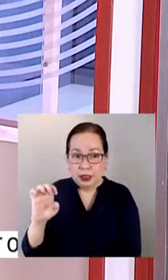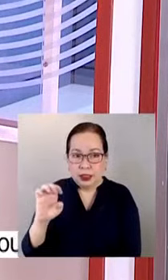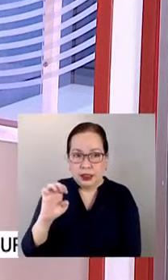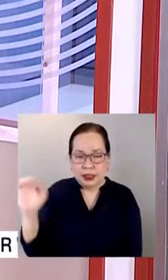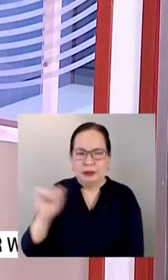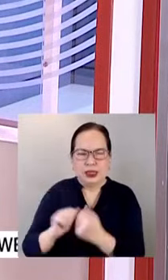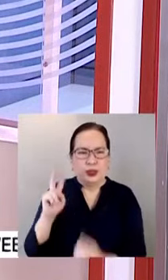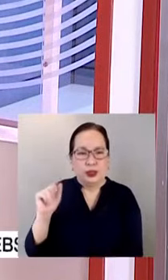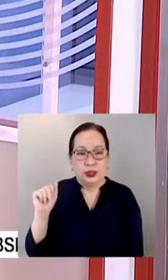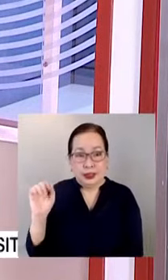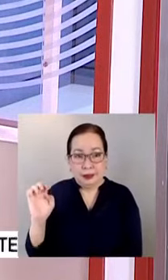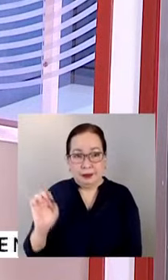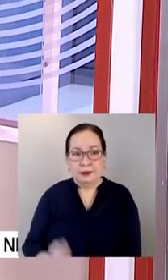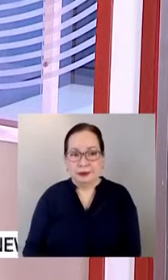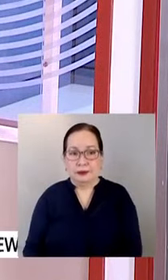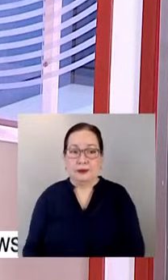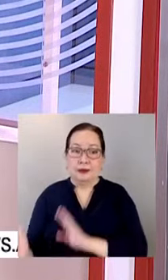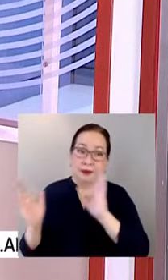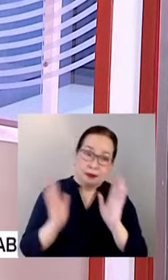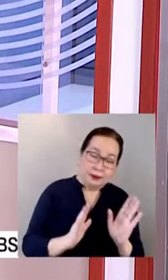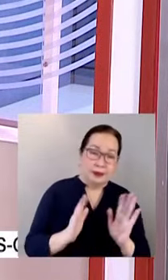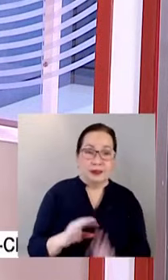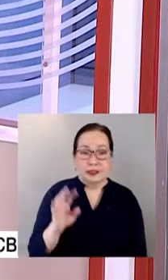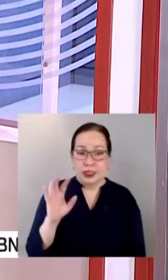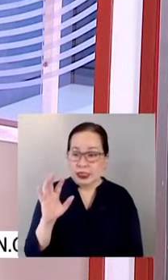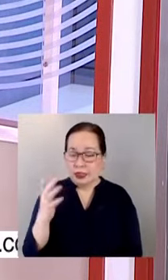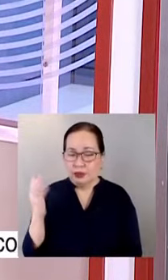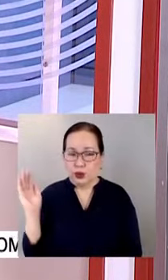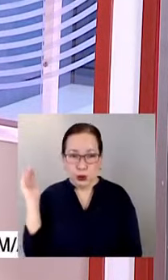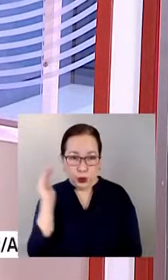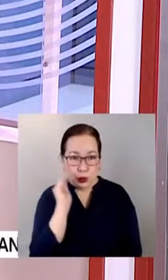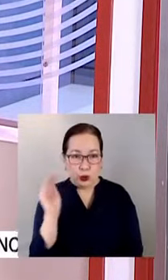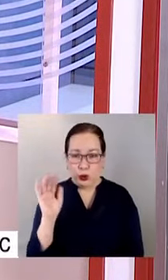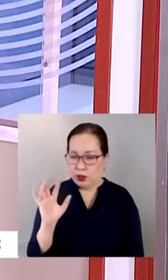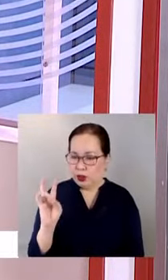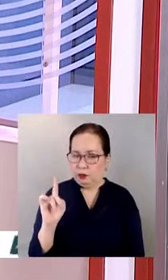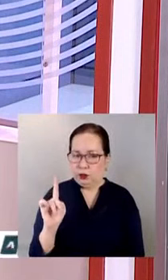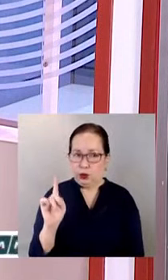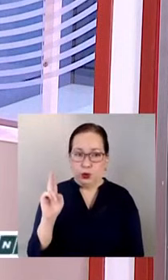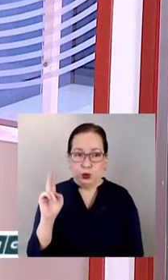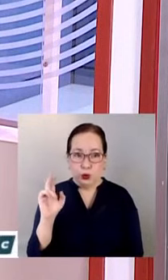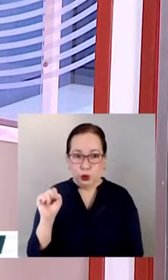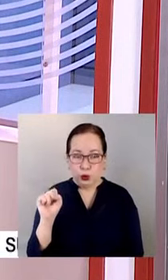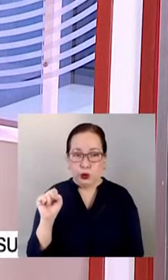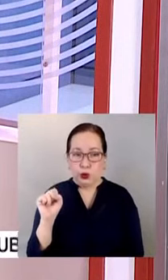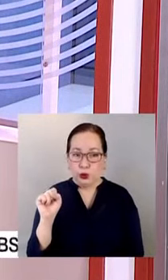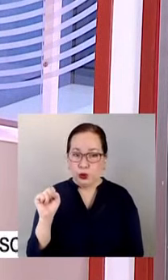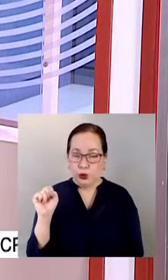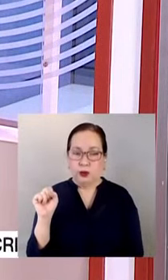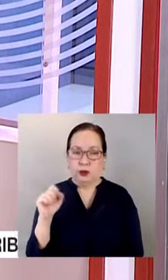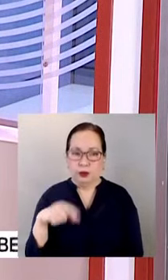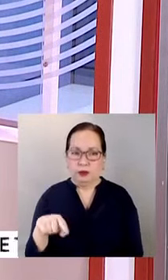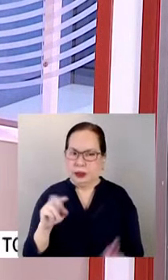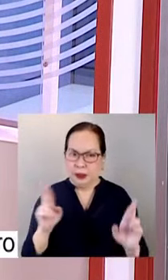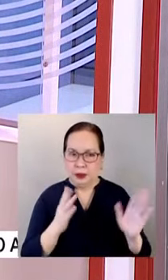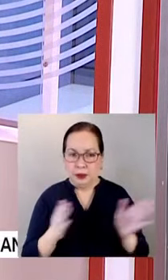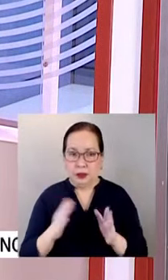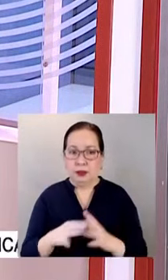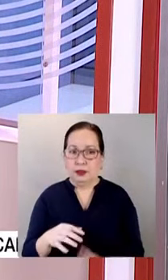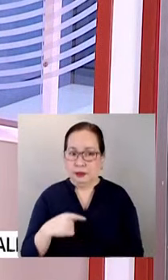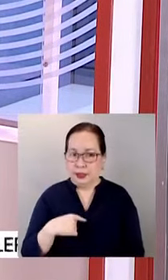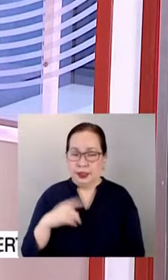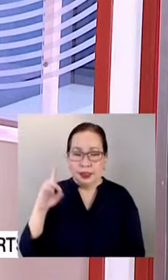Contestants for the 71st Miss Universe pageant are in the thick of preparations for the preliminary events. Our very own Diane Castillejo gives